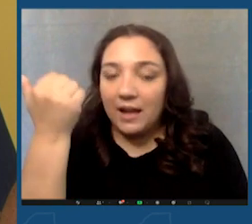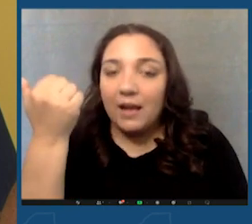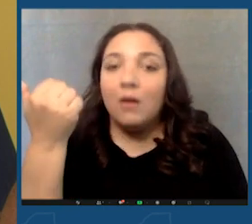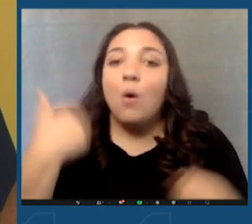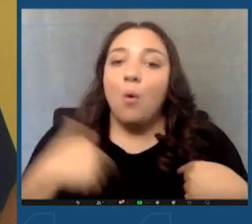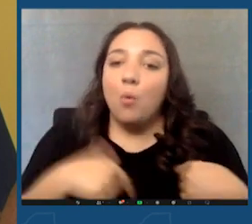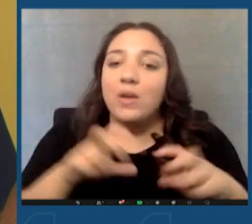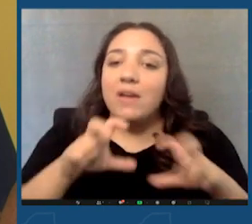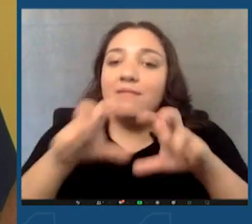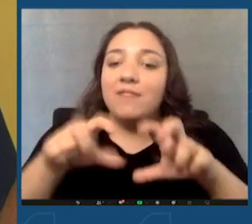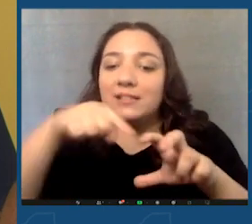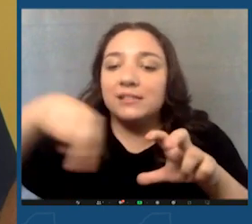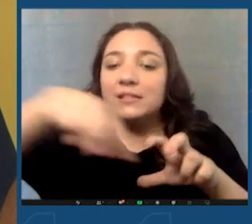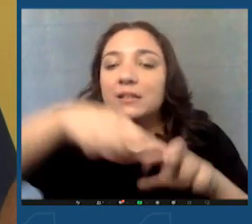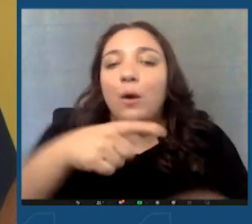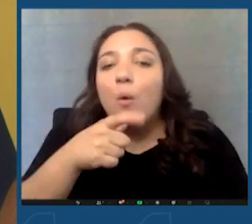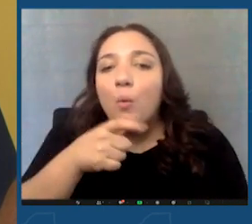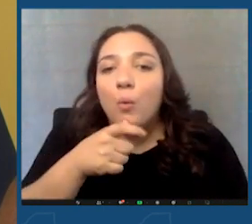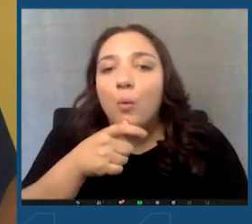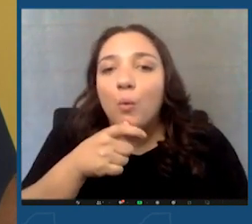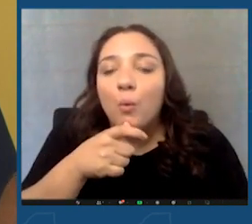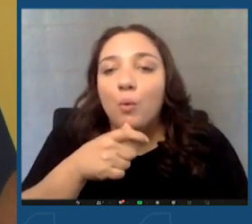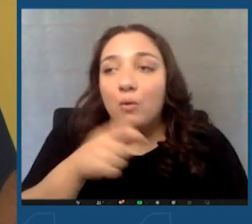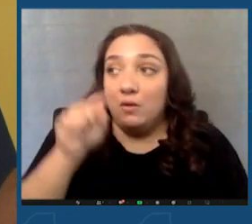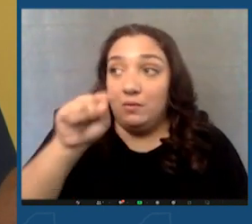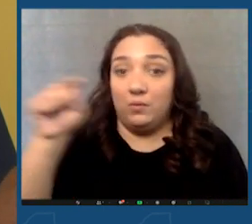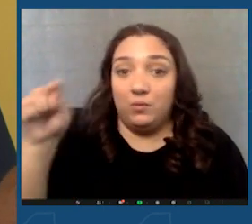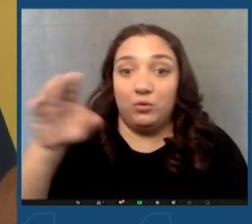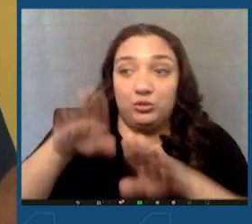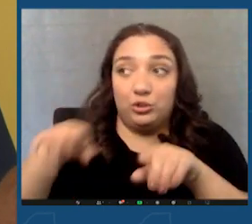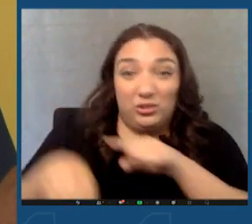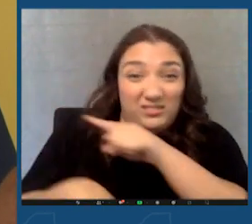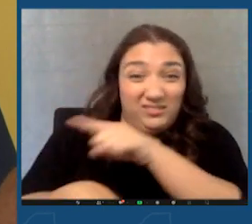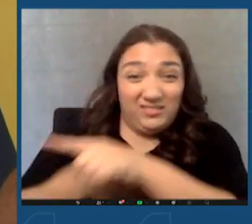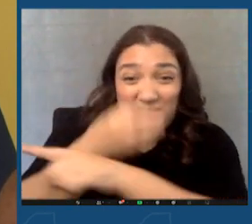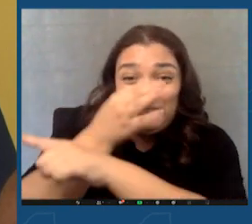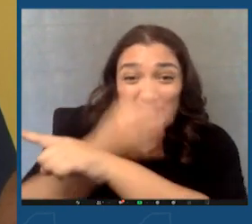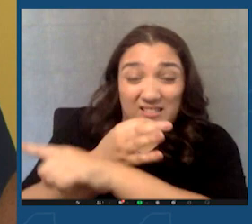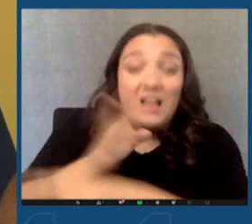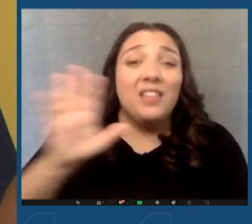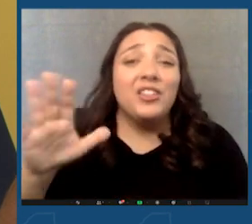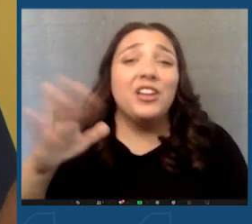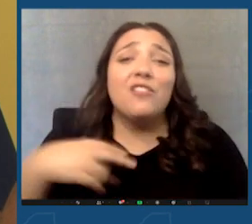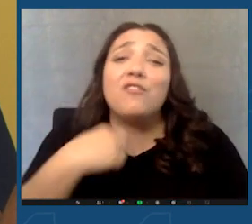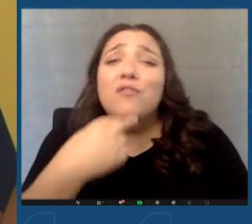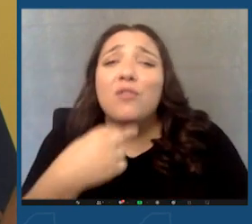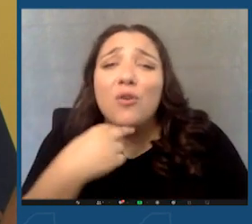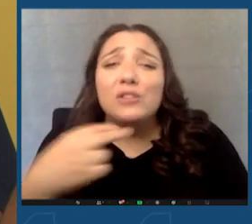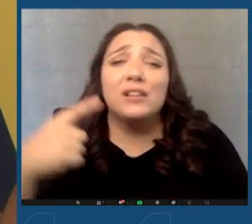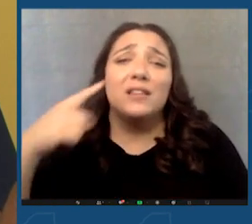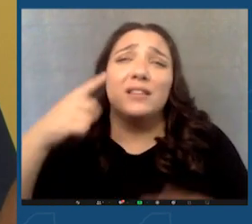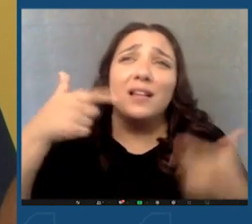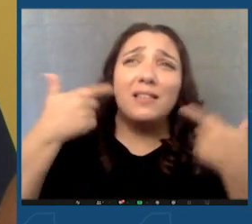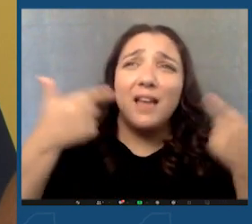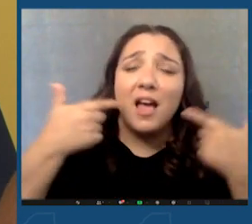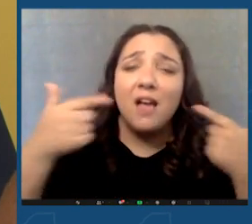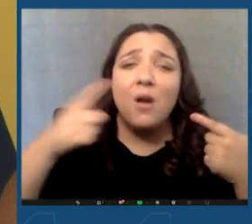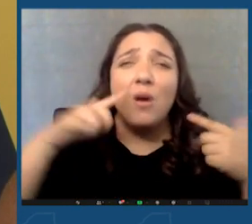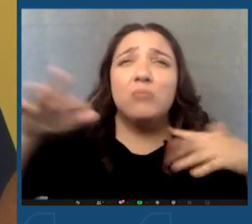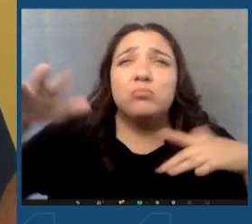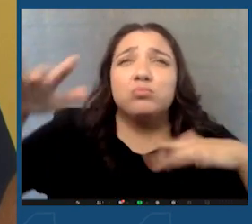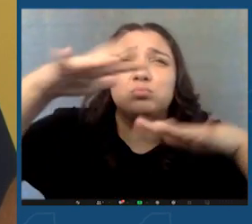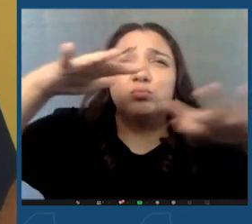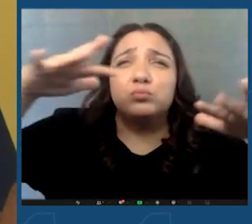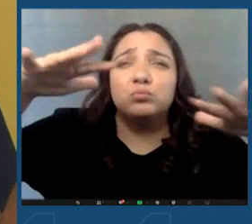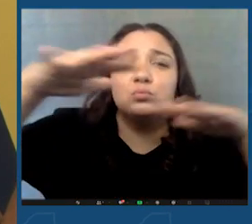We're investing in the children down the hall, the children whose voices and laughter will soon be filling these classrooms. That's how